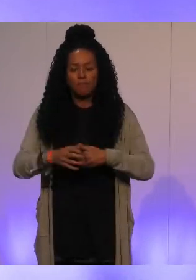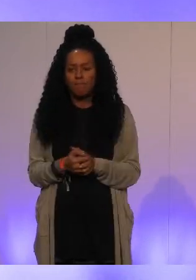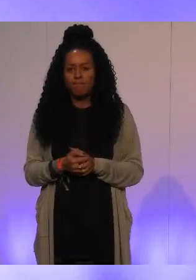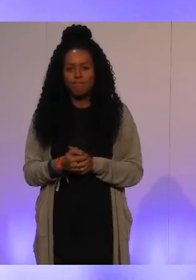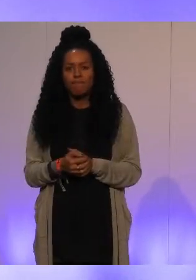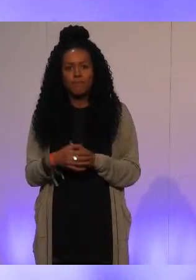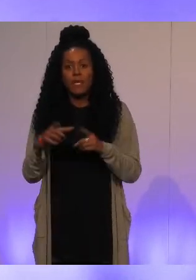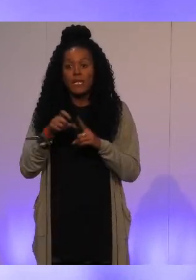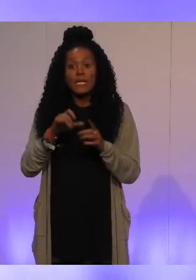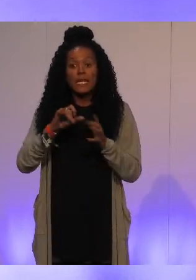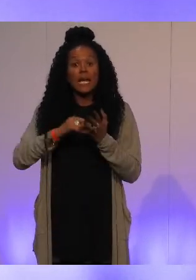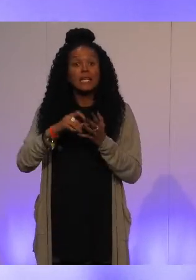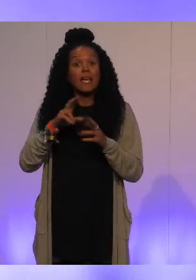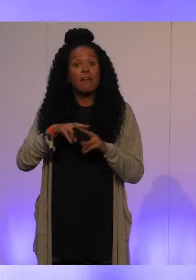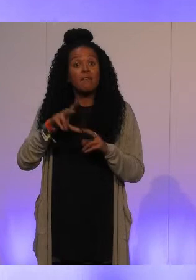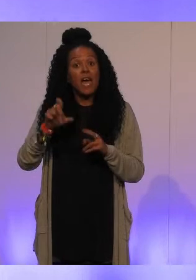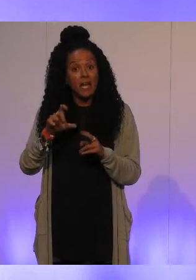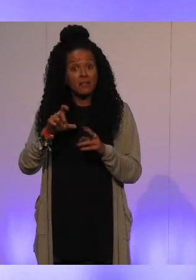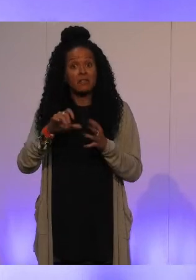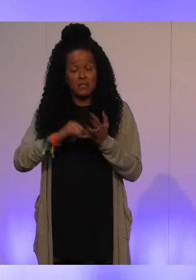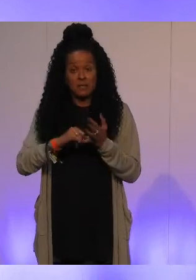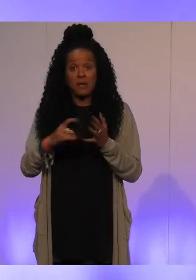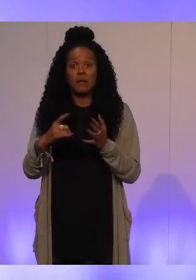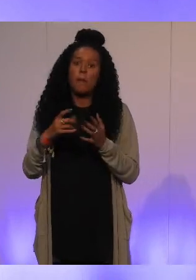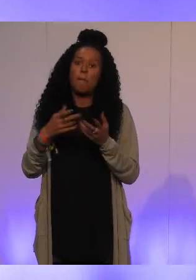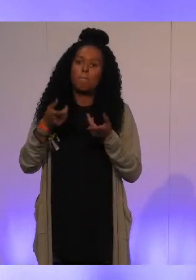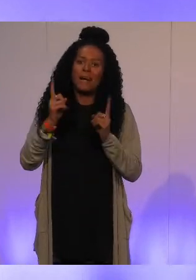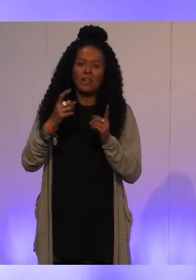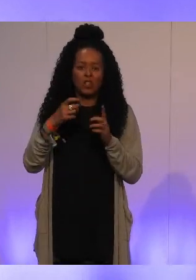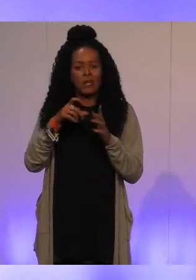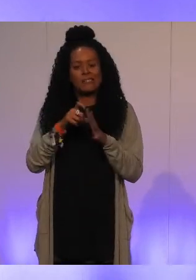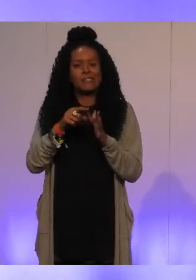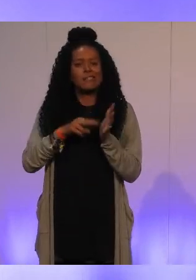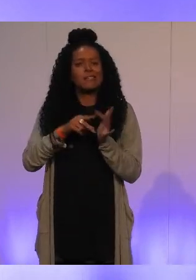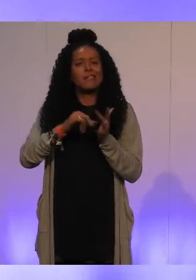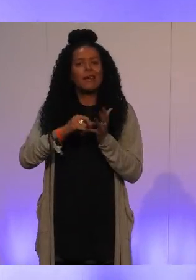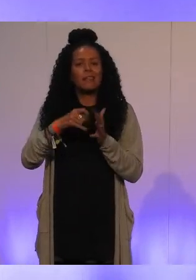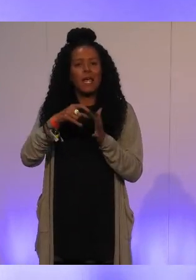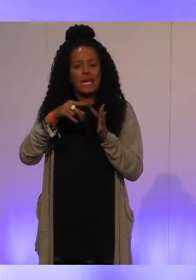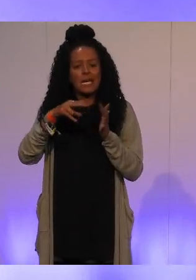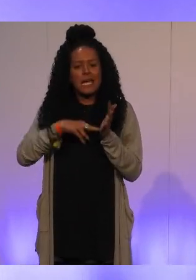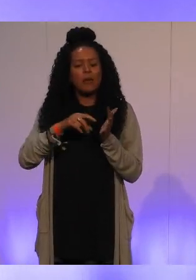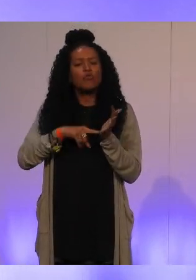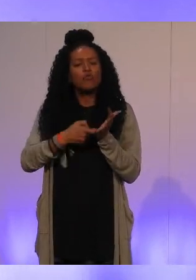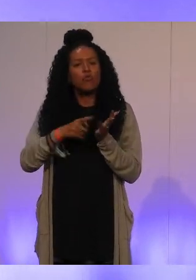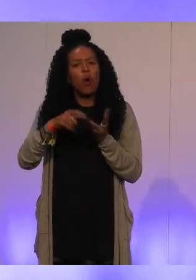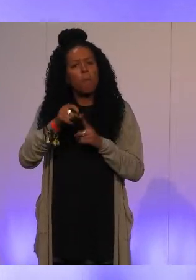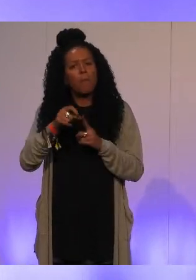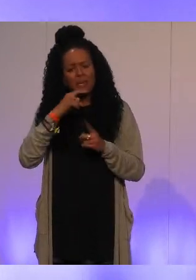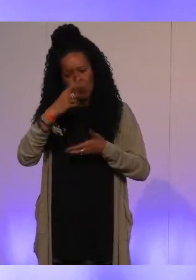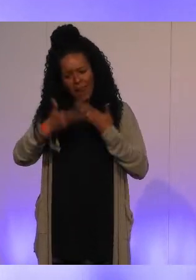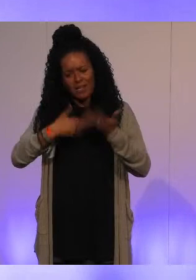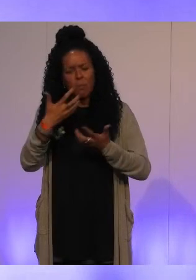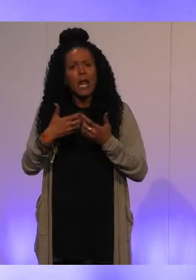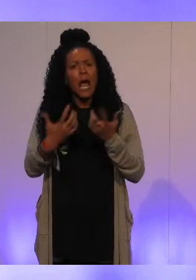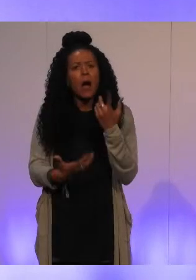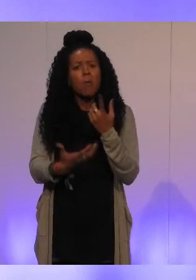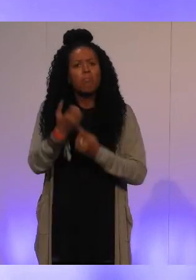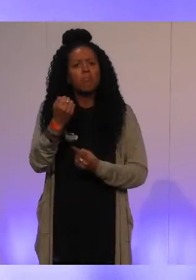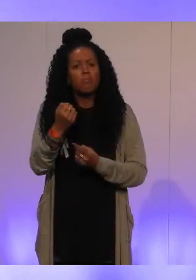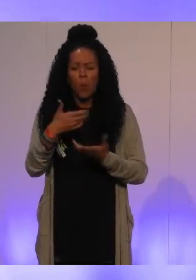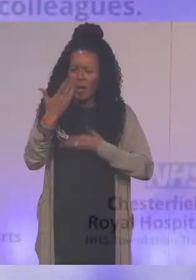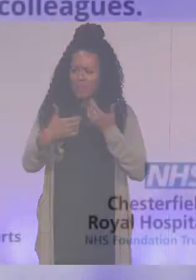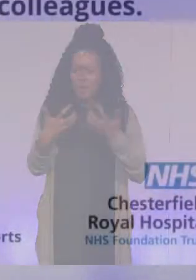our DSFS Managing Director, Dennis Kentropp, to explain more about how they've achieved this and what it means to work in